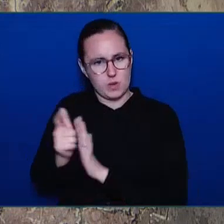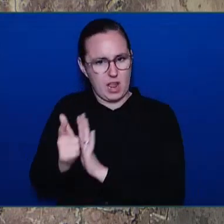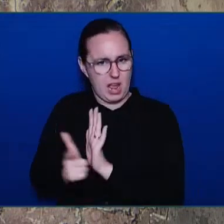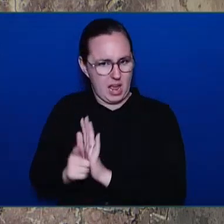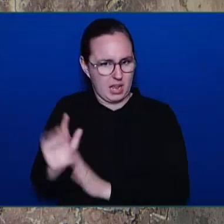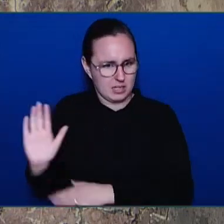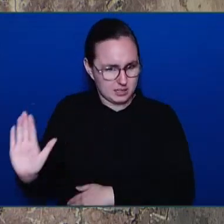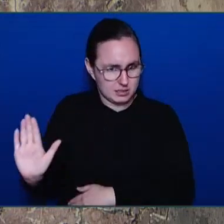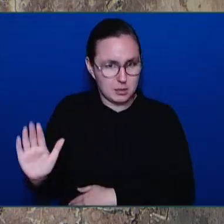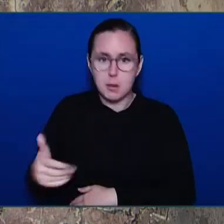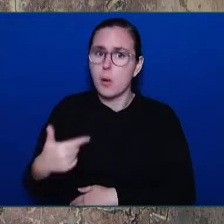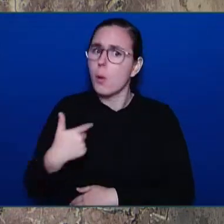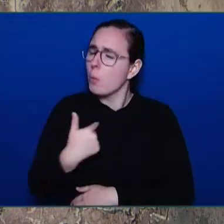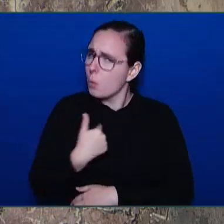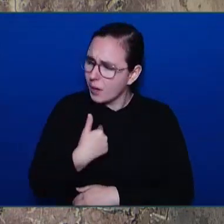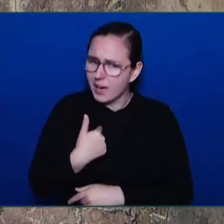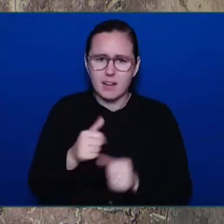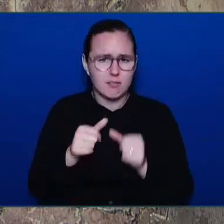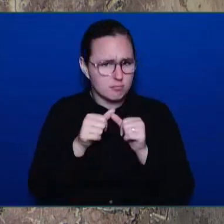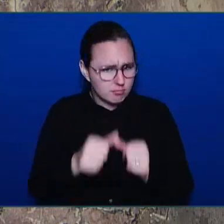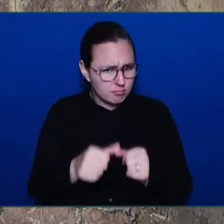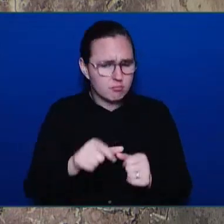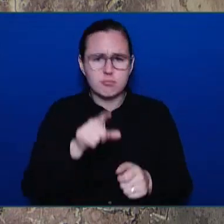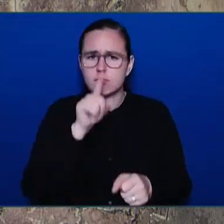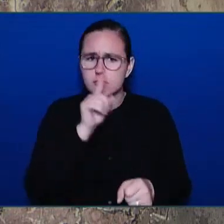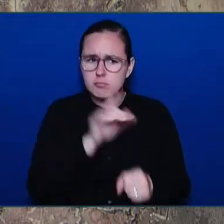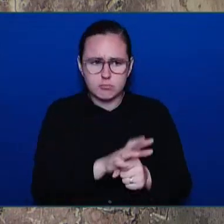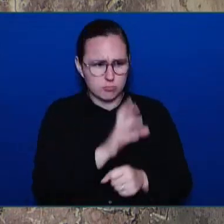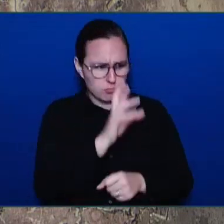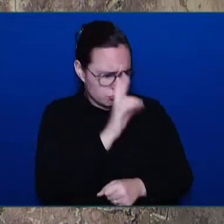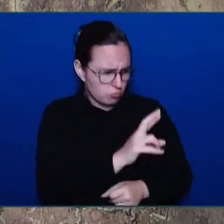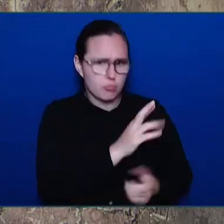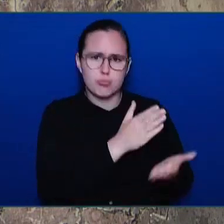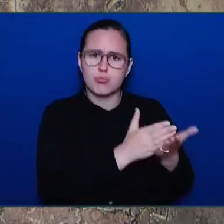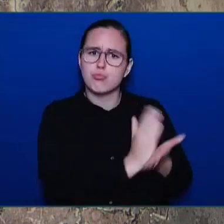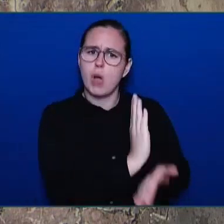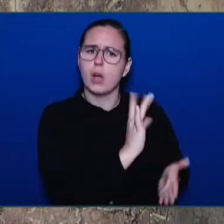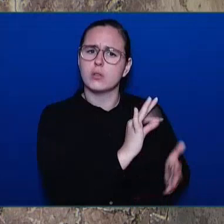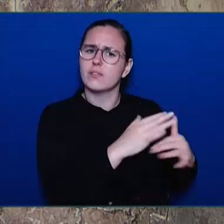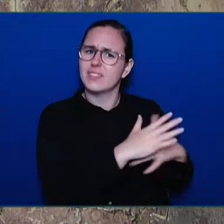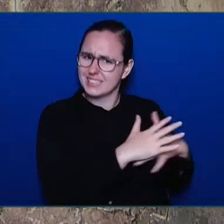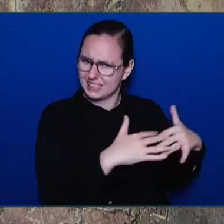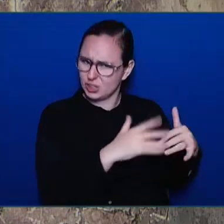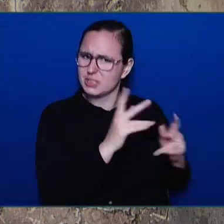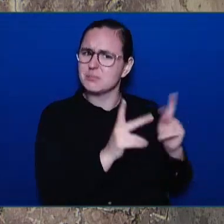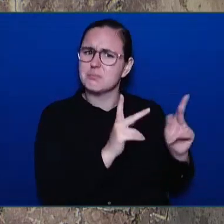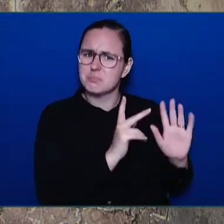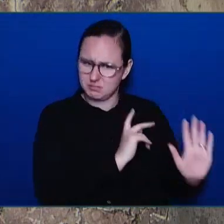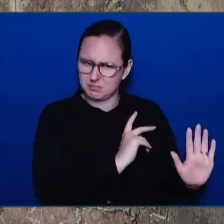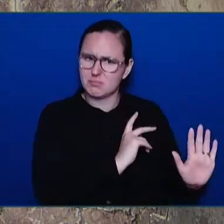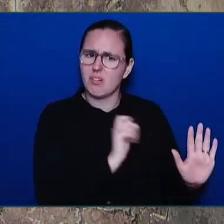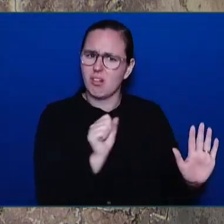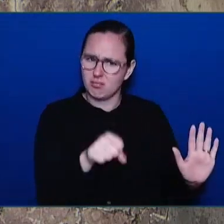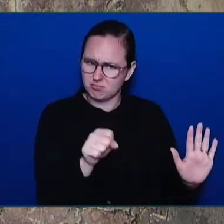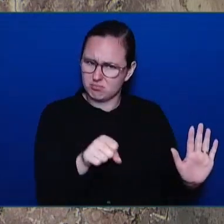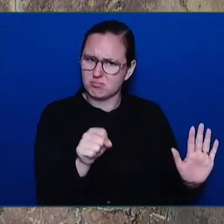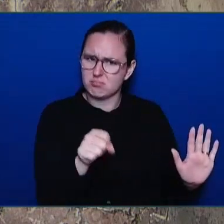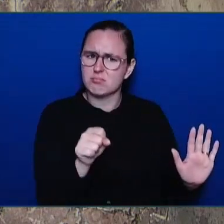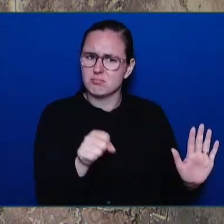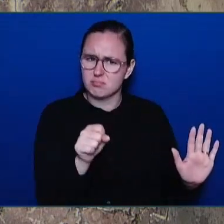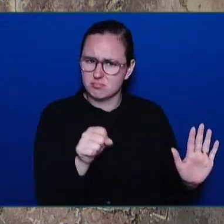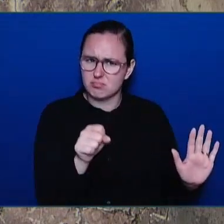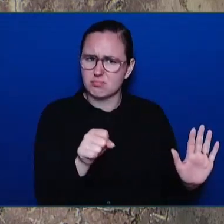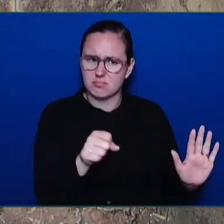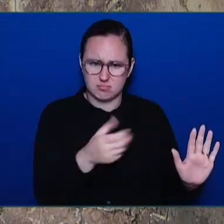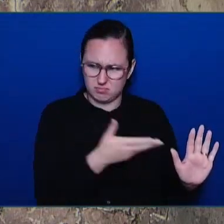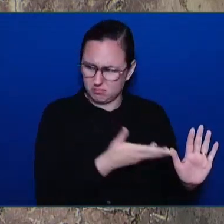Peoples Act, that this government brought in, that every member of this House voted for unanimously.